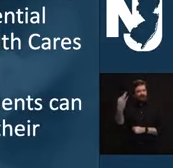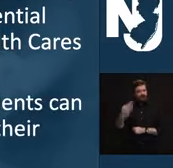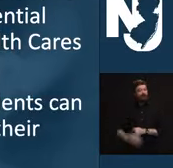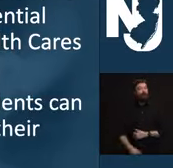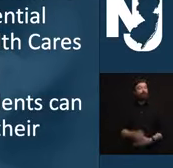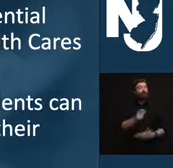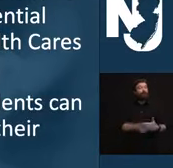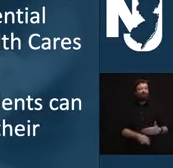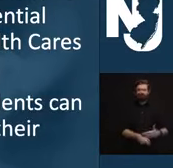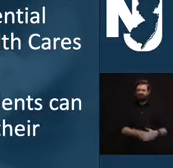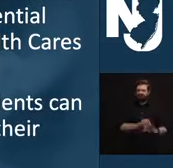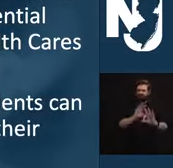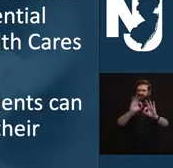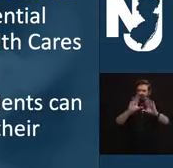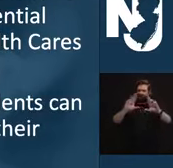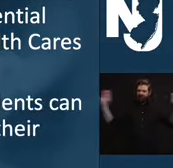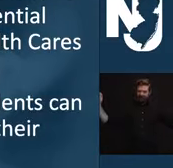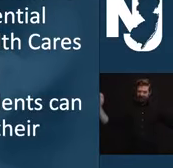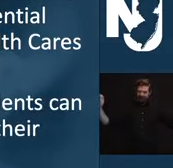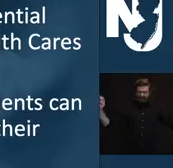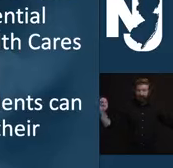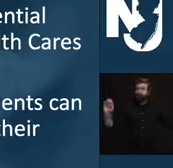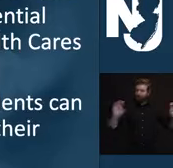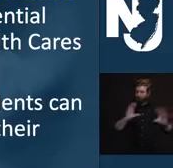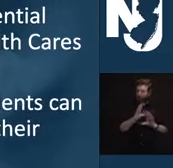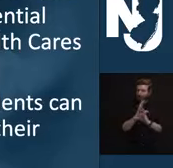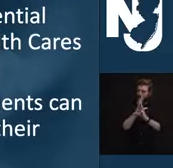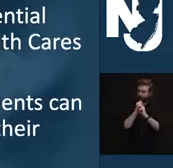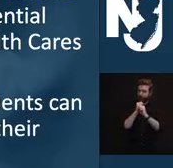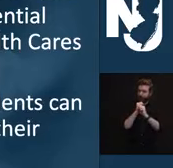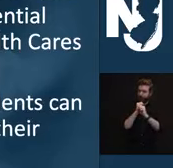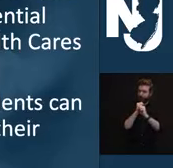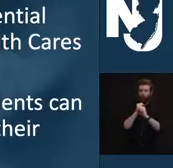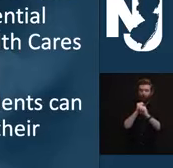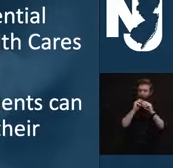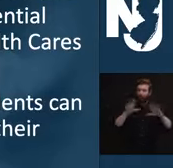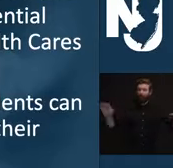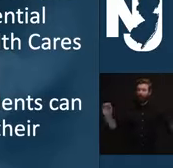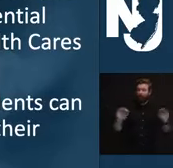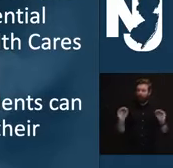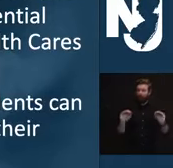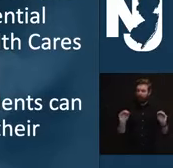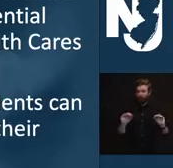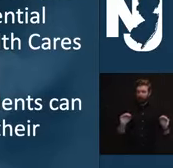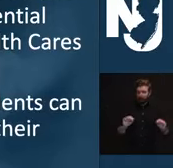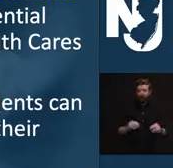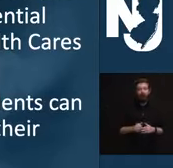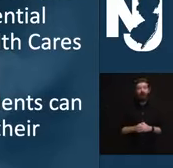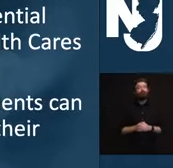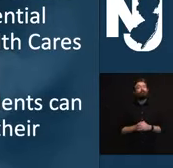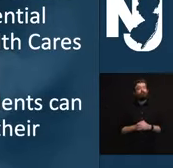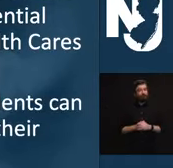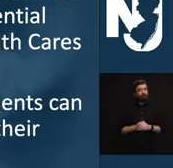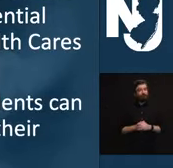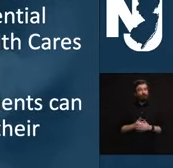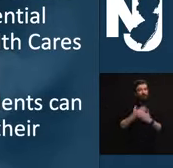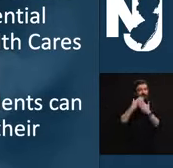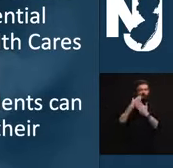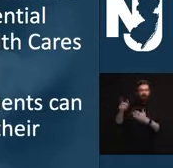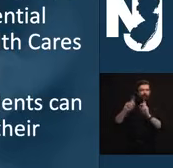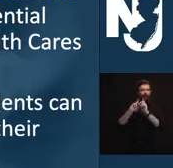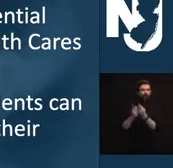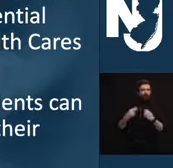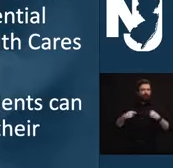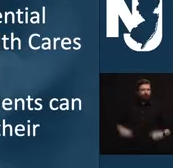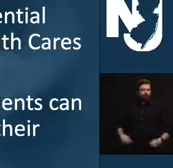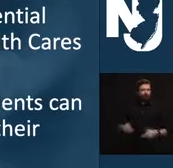and it's provided by live, trained specialists. We again thank Human Services Commissioner Carol Johnson and